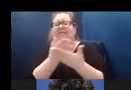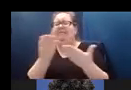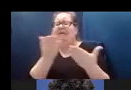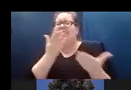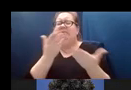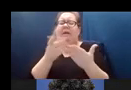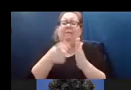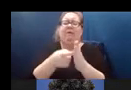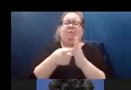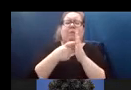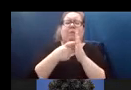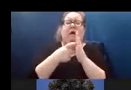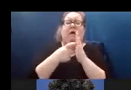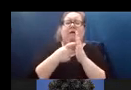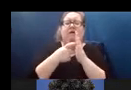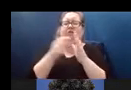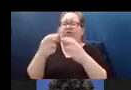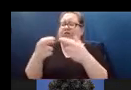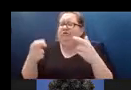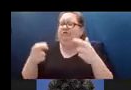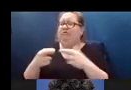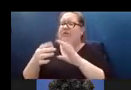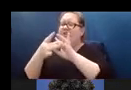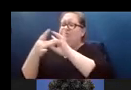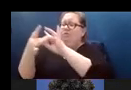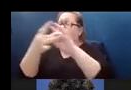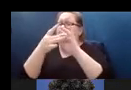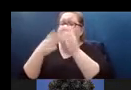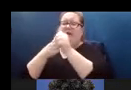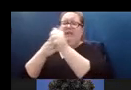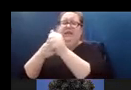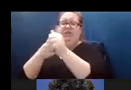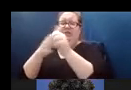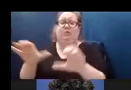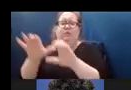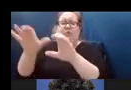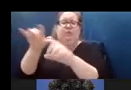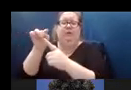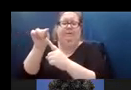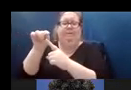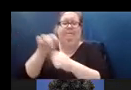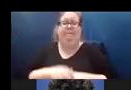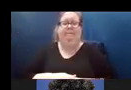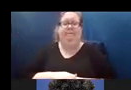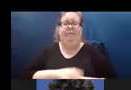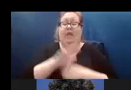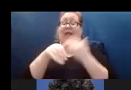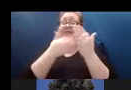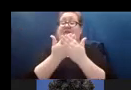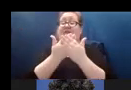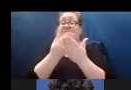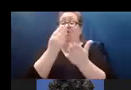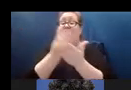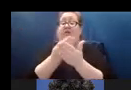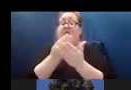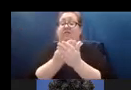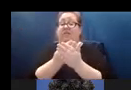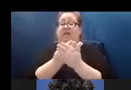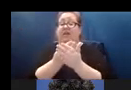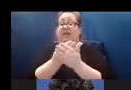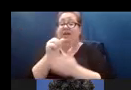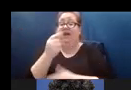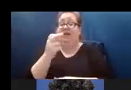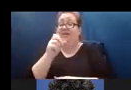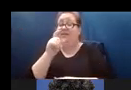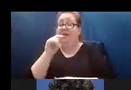require regionally coordinated leadership to get done. So, and these are all funding agnostic, because some things